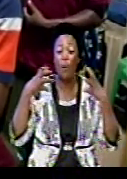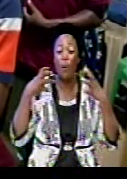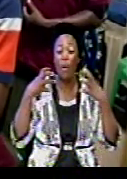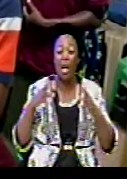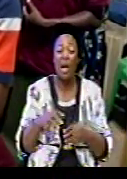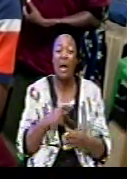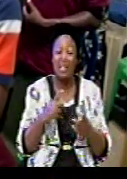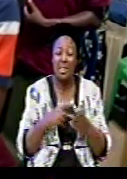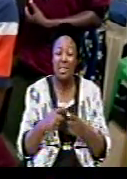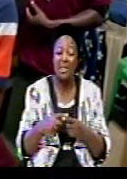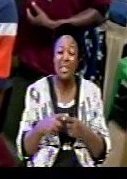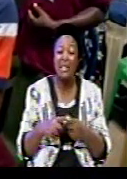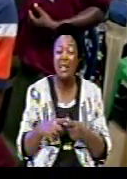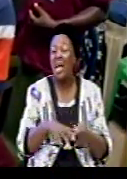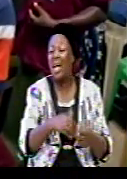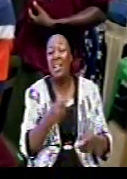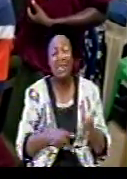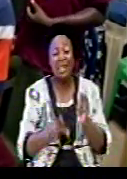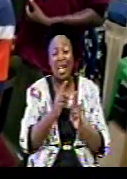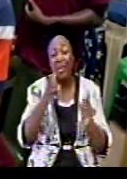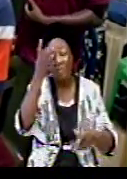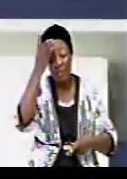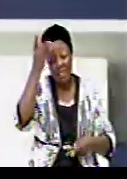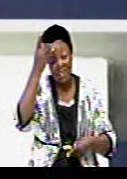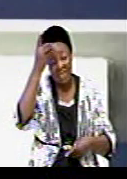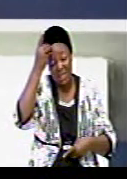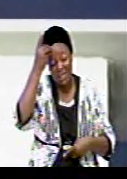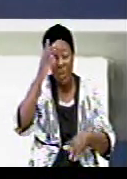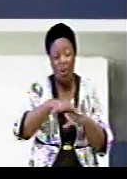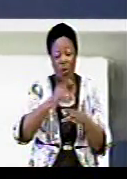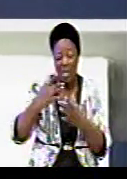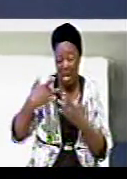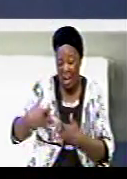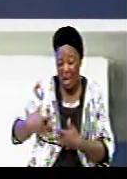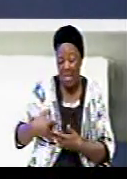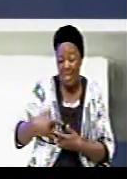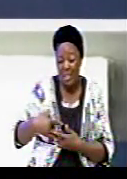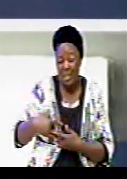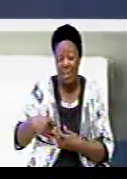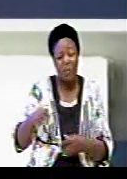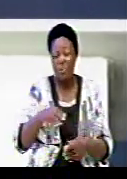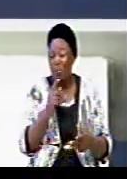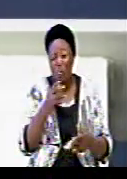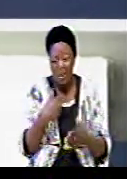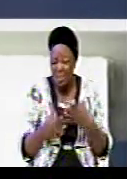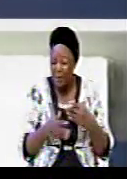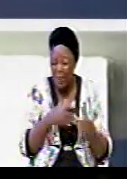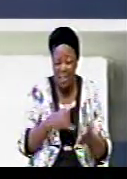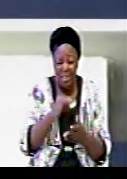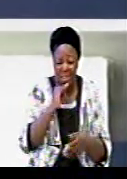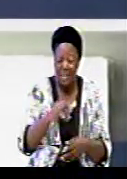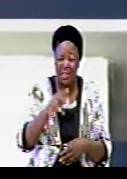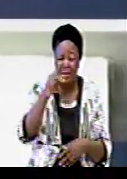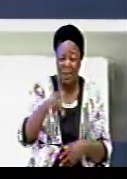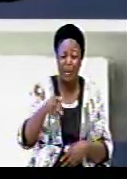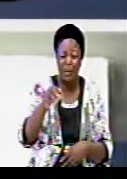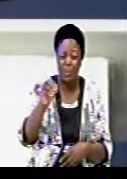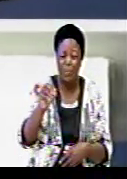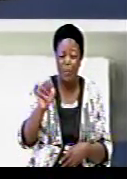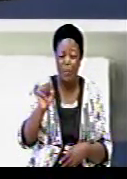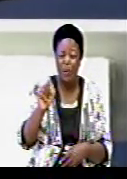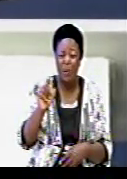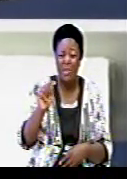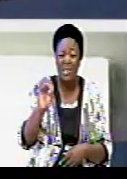from heaven. Supernatural touch and virtue from heaven upon